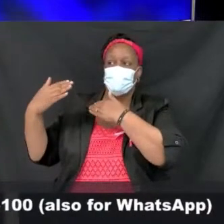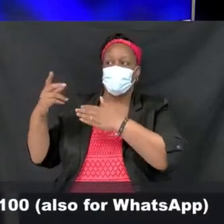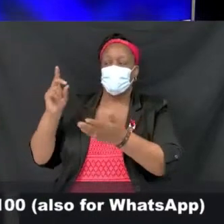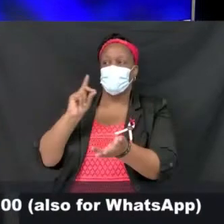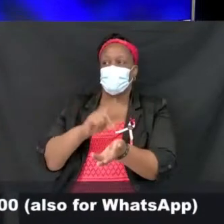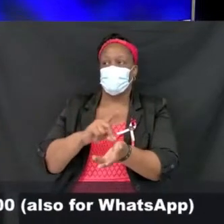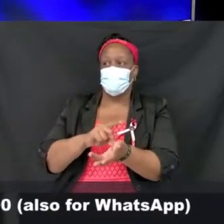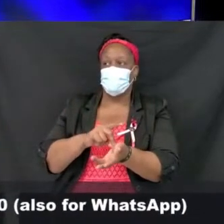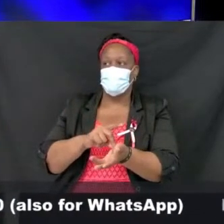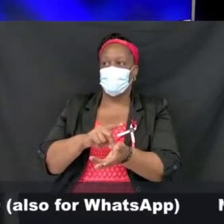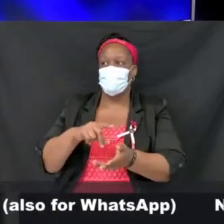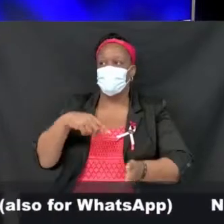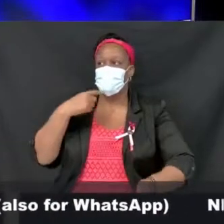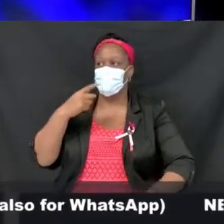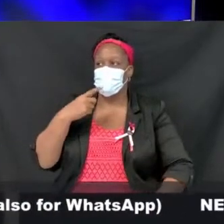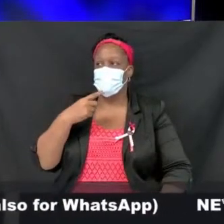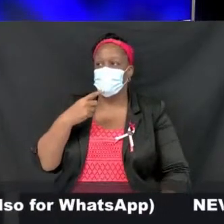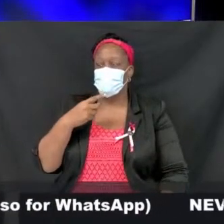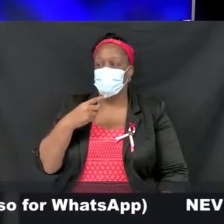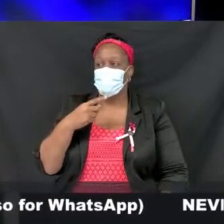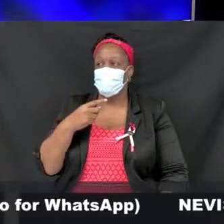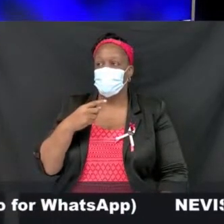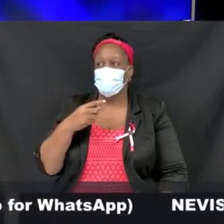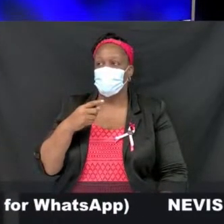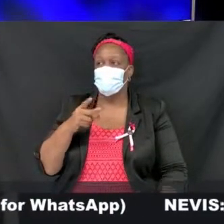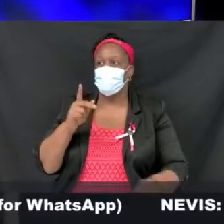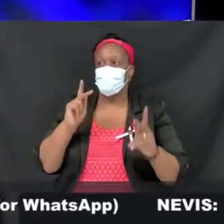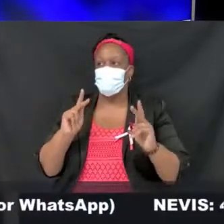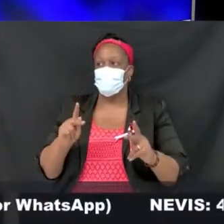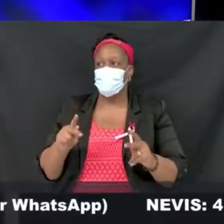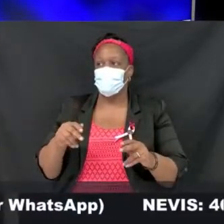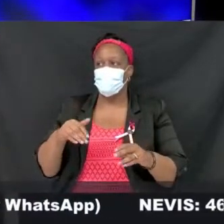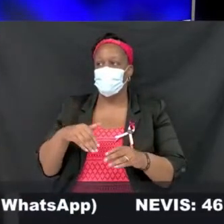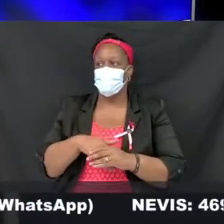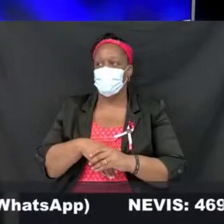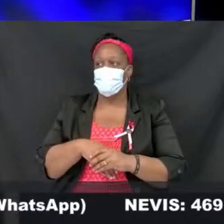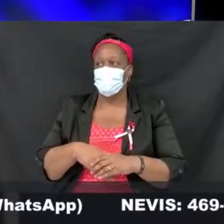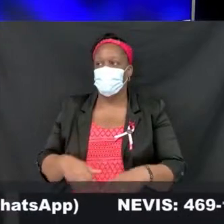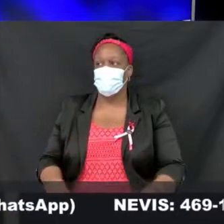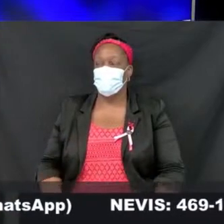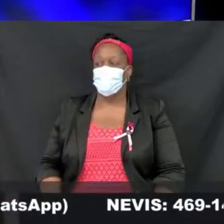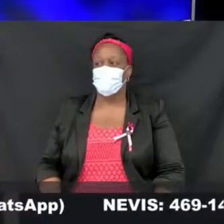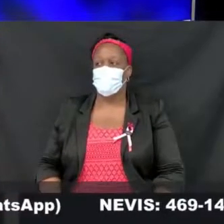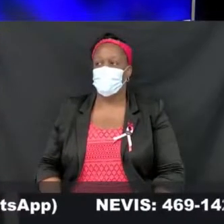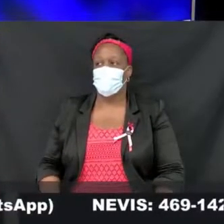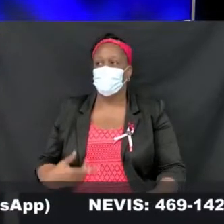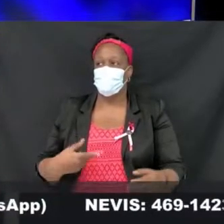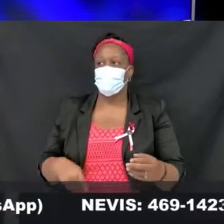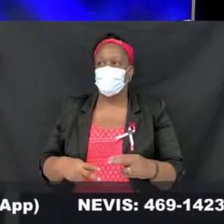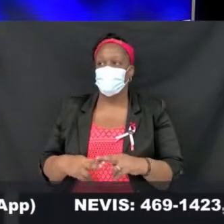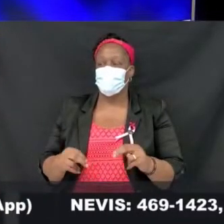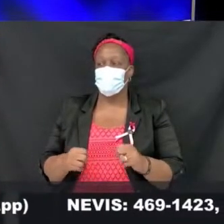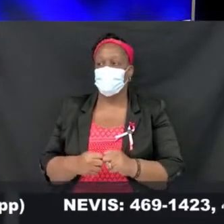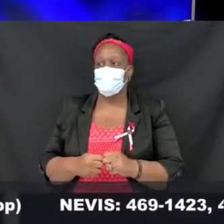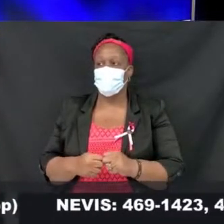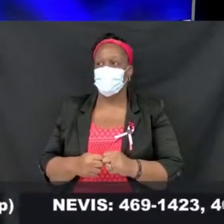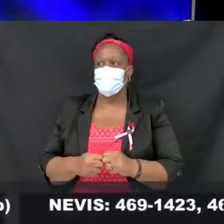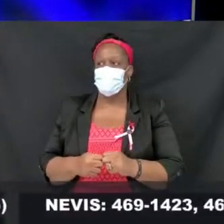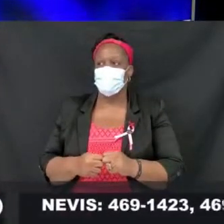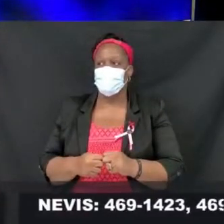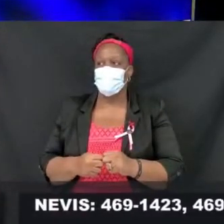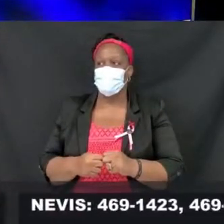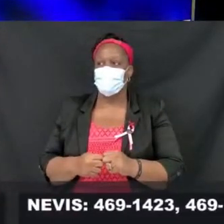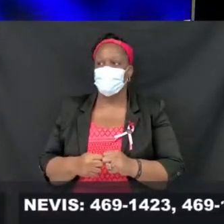has said that the actual population of St. Kitts and Nevis is closer to 50,000, and not the lower